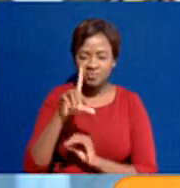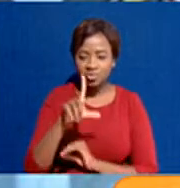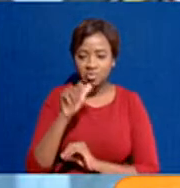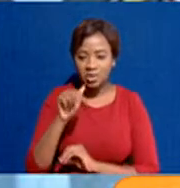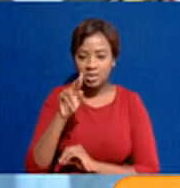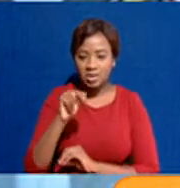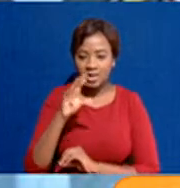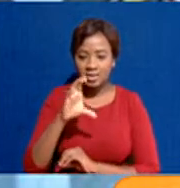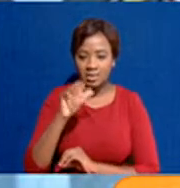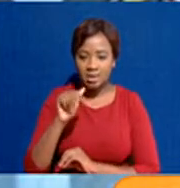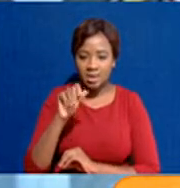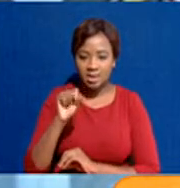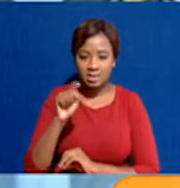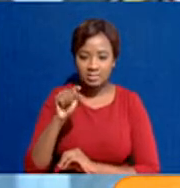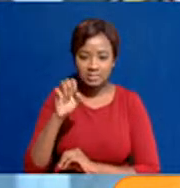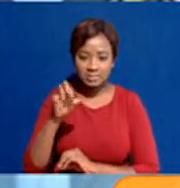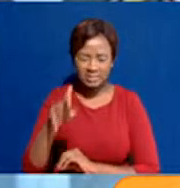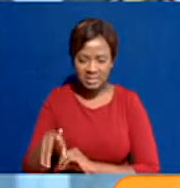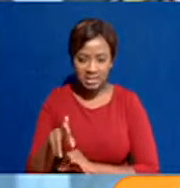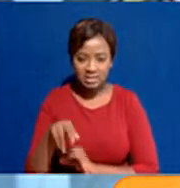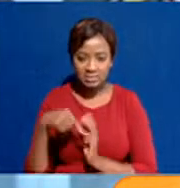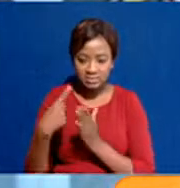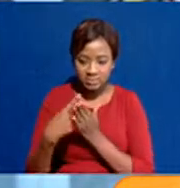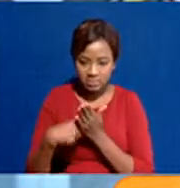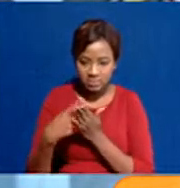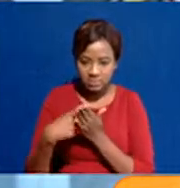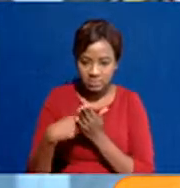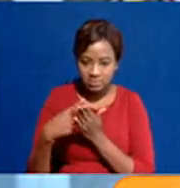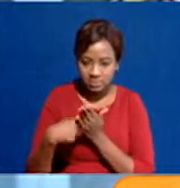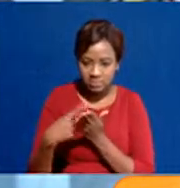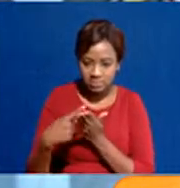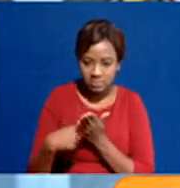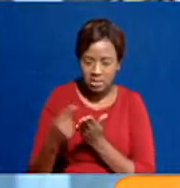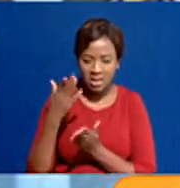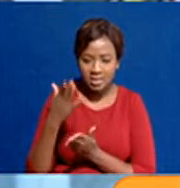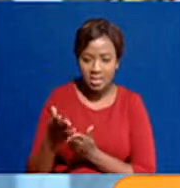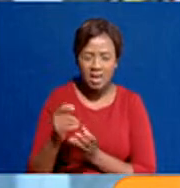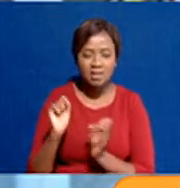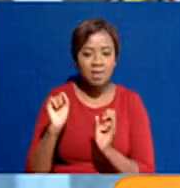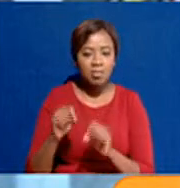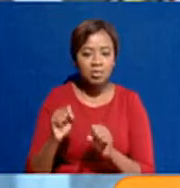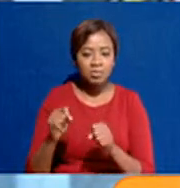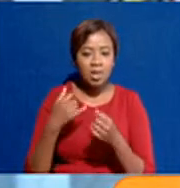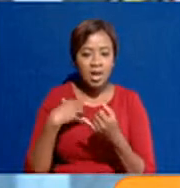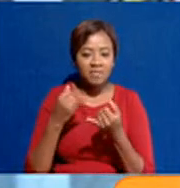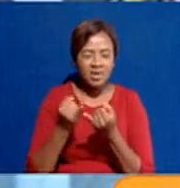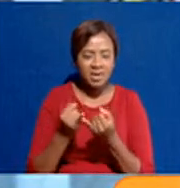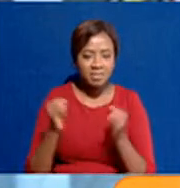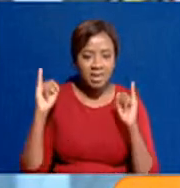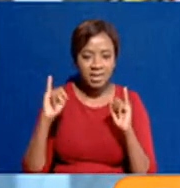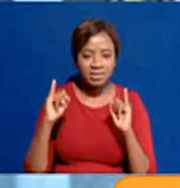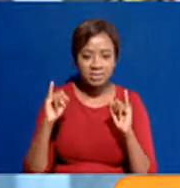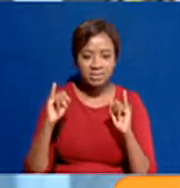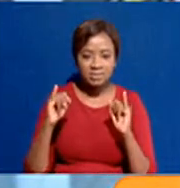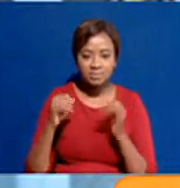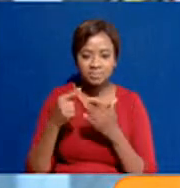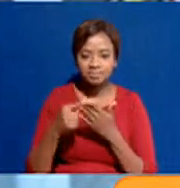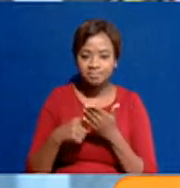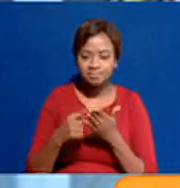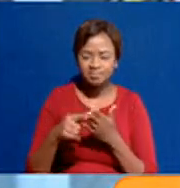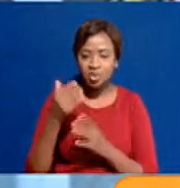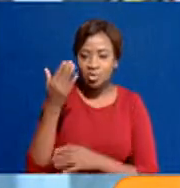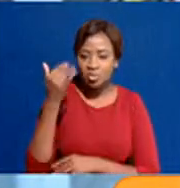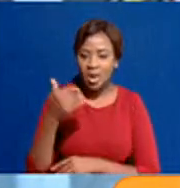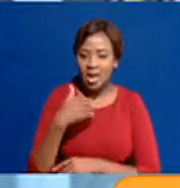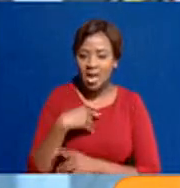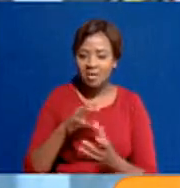talks. And there was a possibility of the independence debt being delayed because there was a